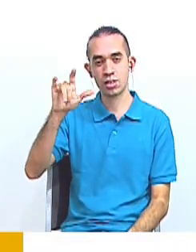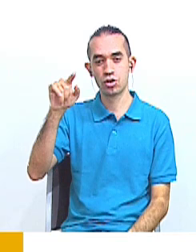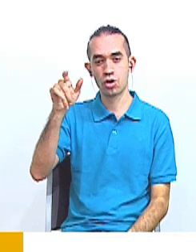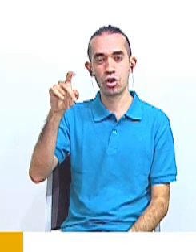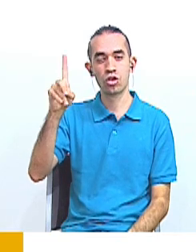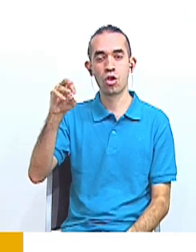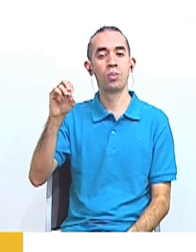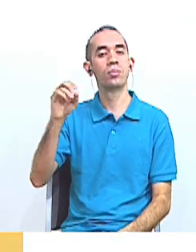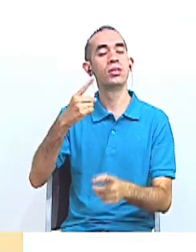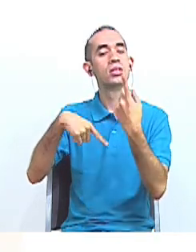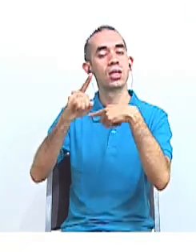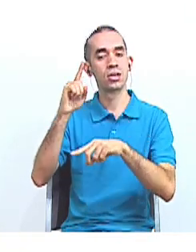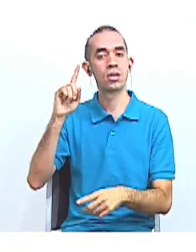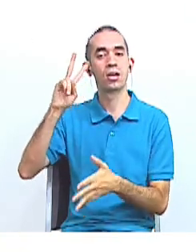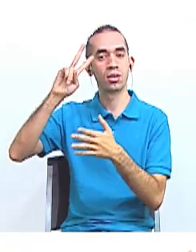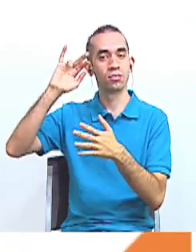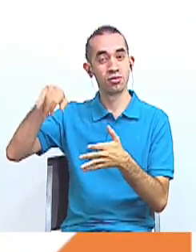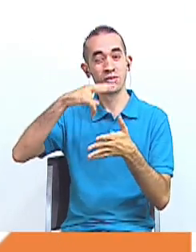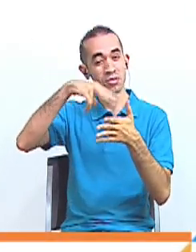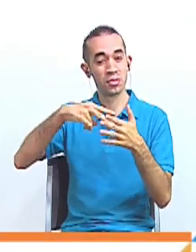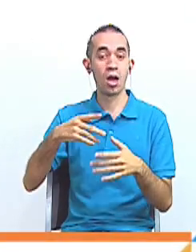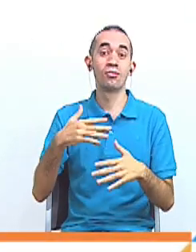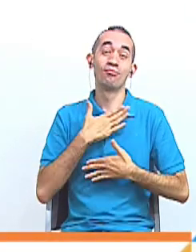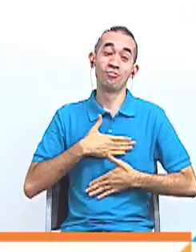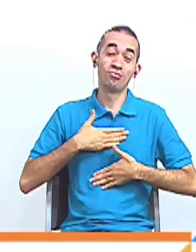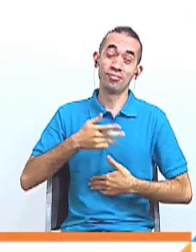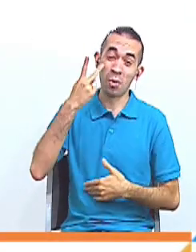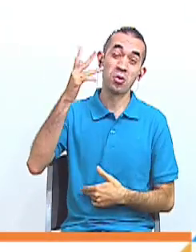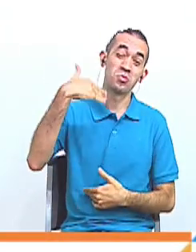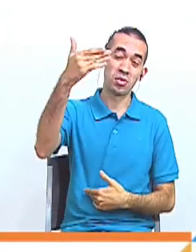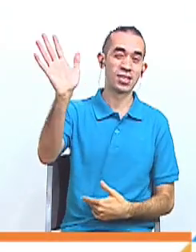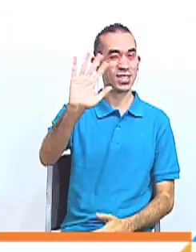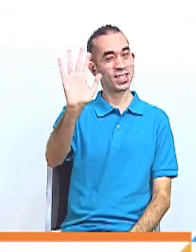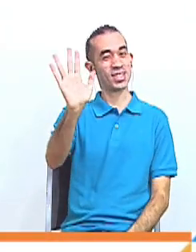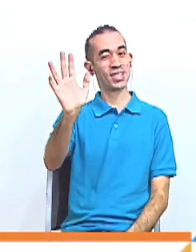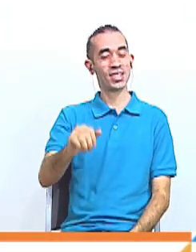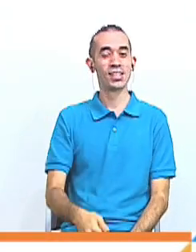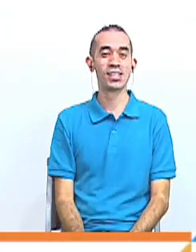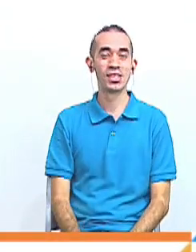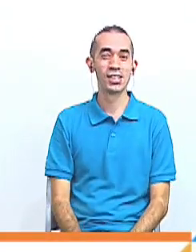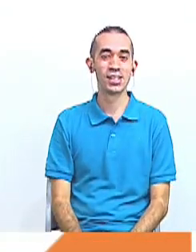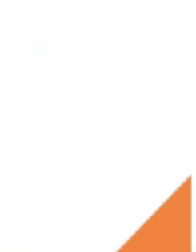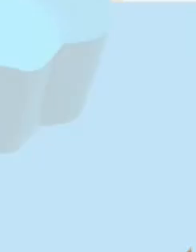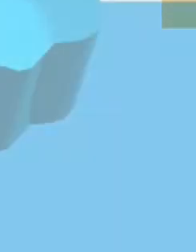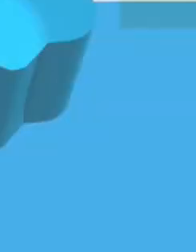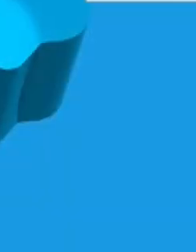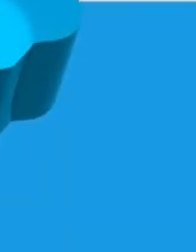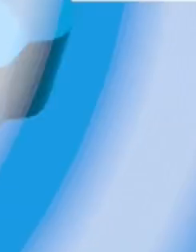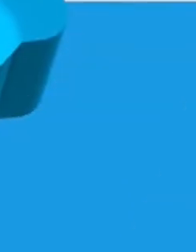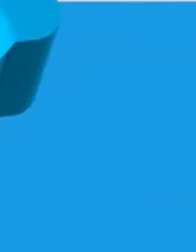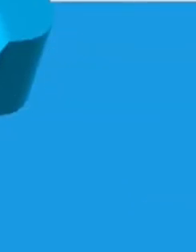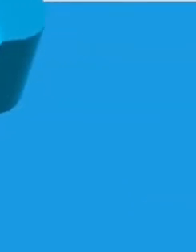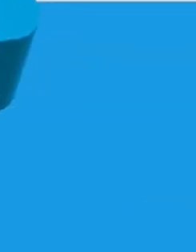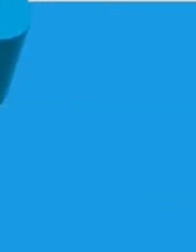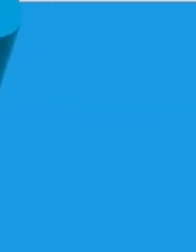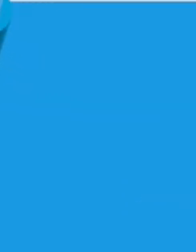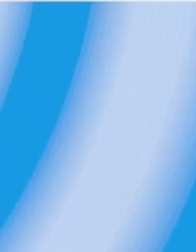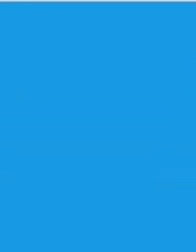had a great time. I'll see you next time. Bye-bye.